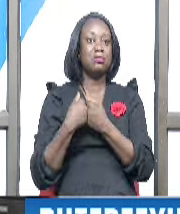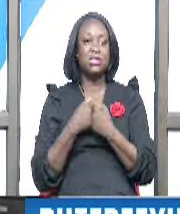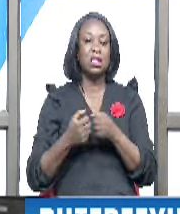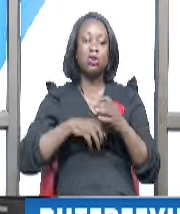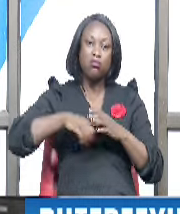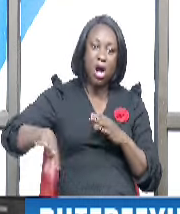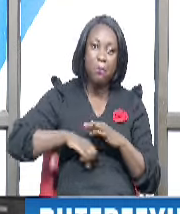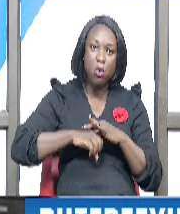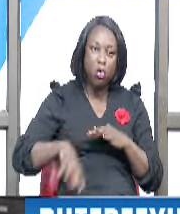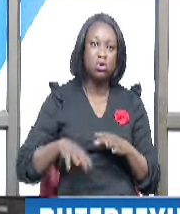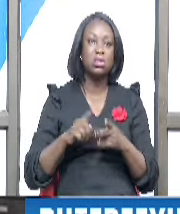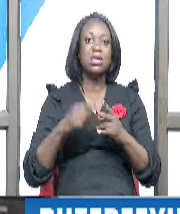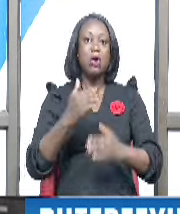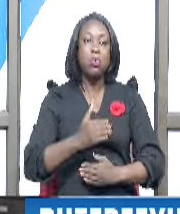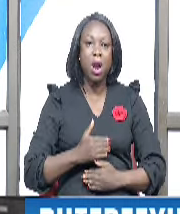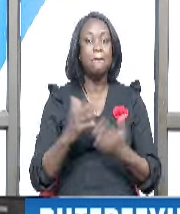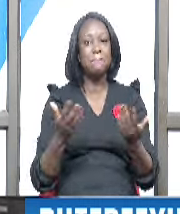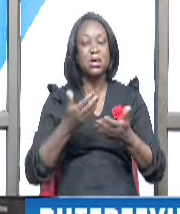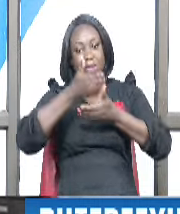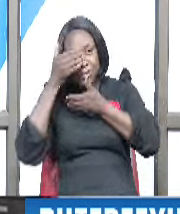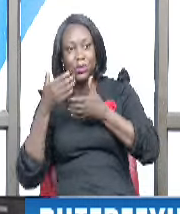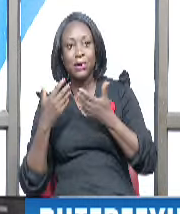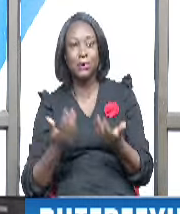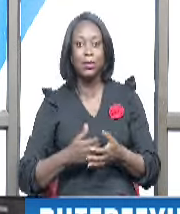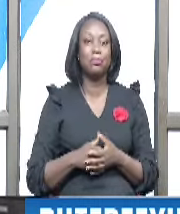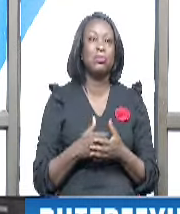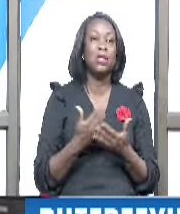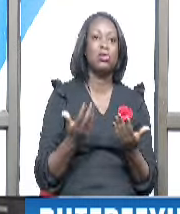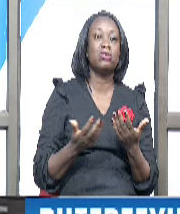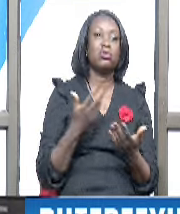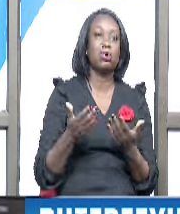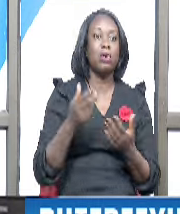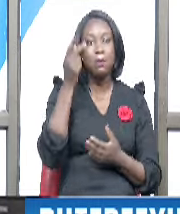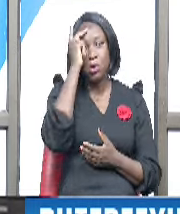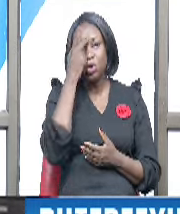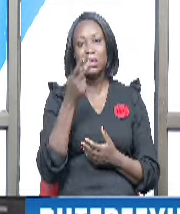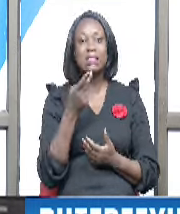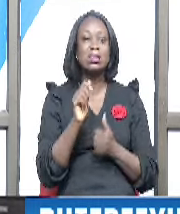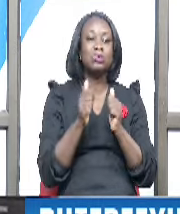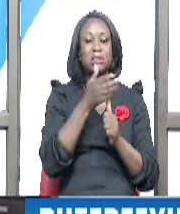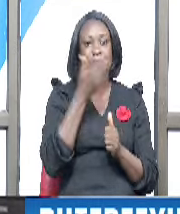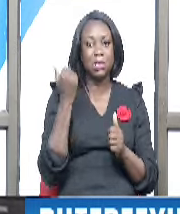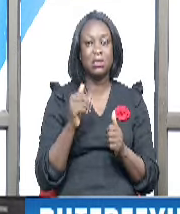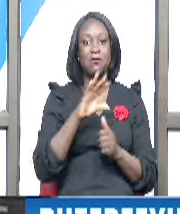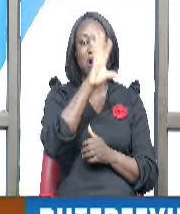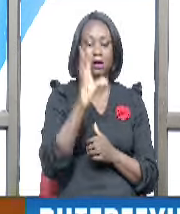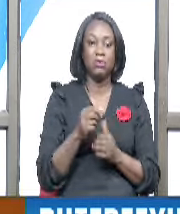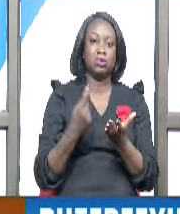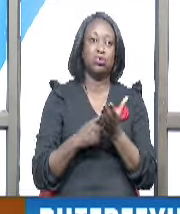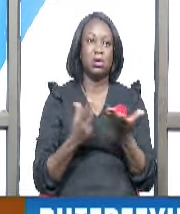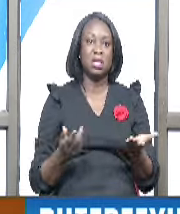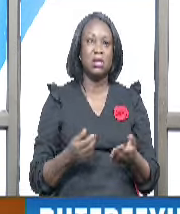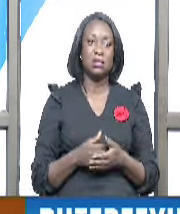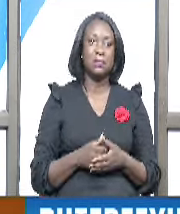many challenges of rapes and kidnap. Who is better? I mean, what policy is better for Africans and Ugandans at large? I think